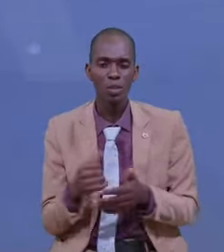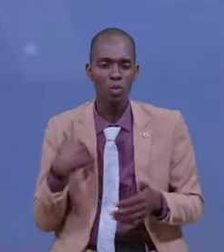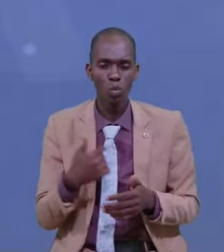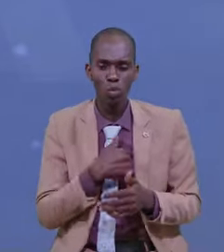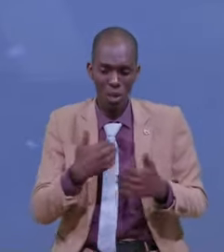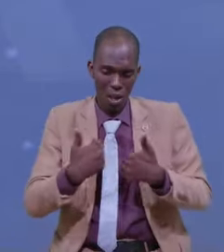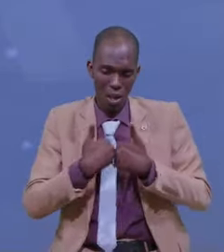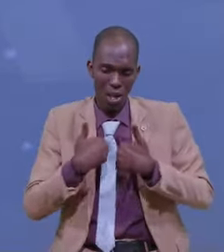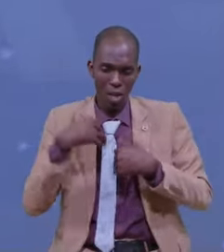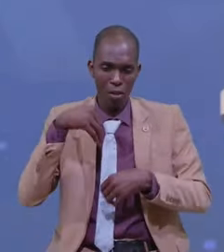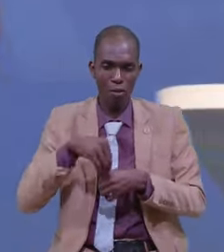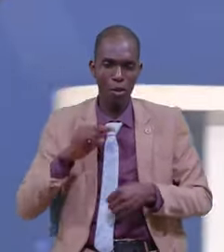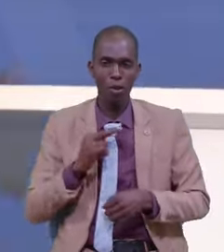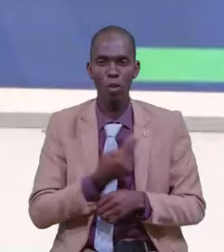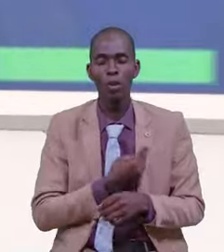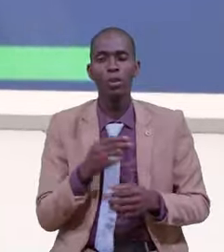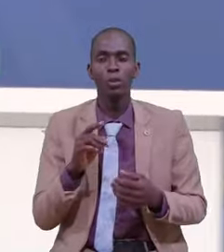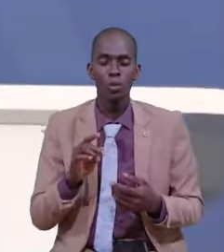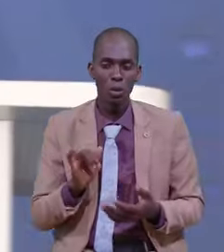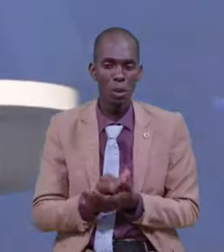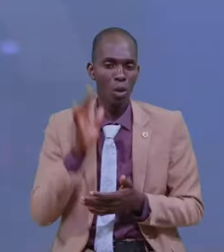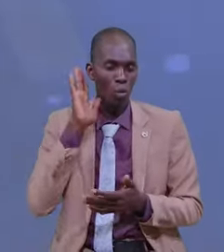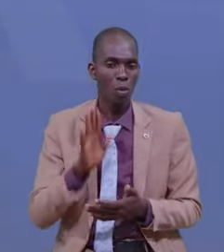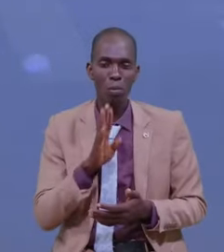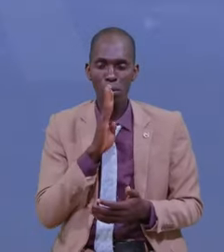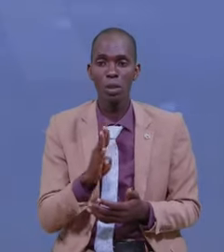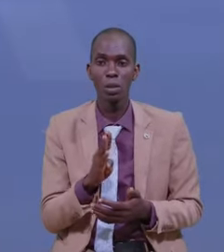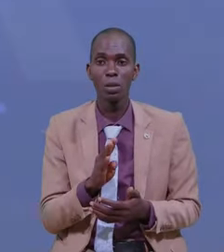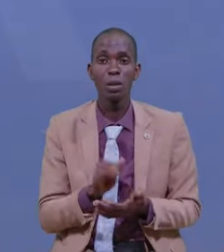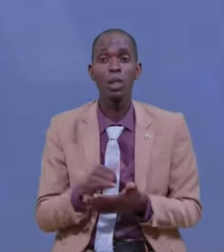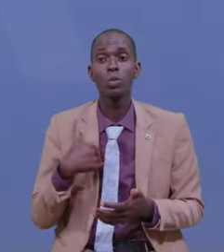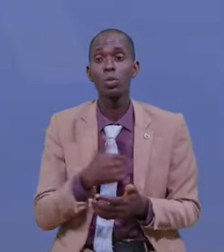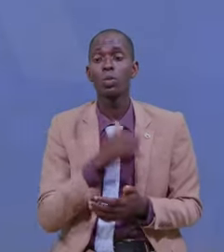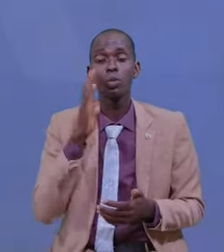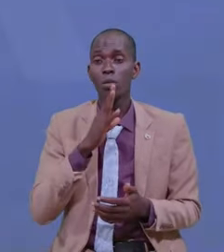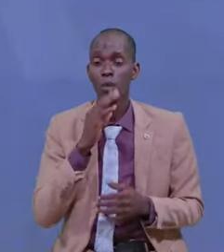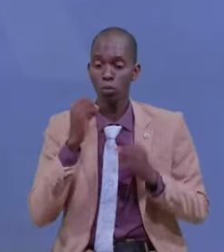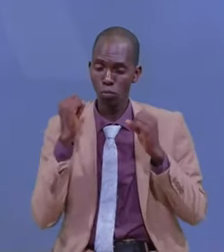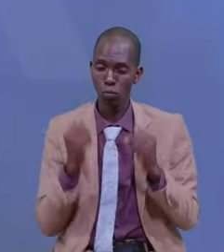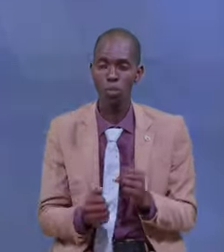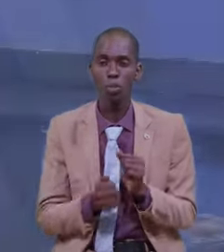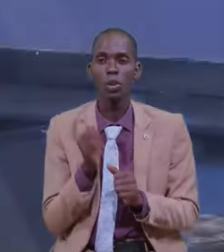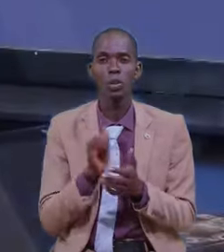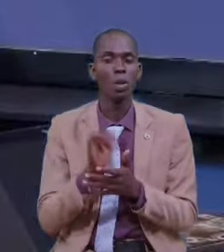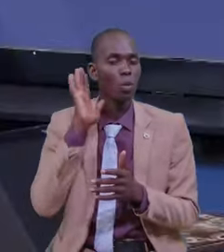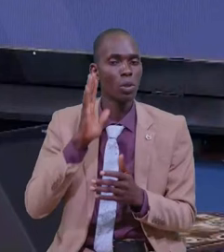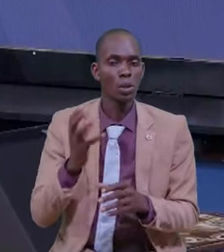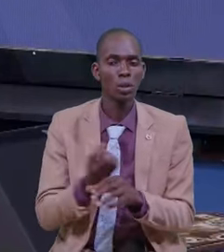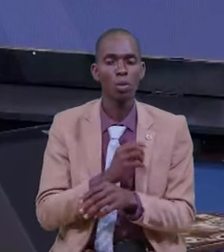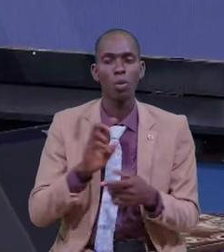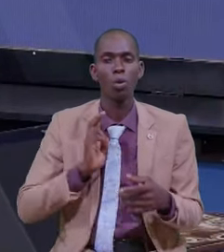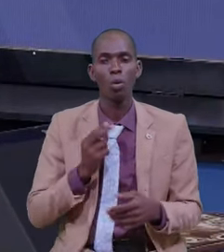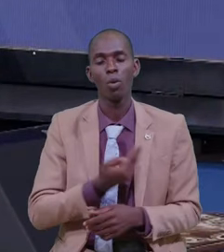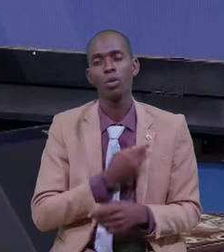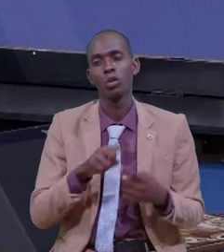that will be stronger to make us get to the place of championship. And all those